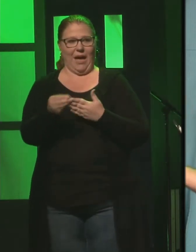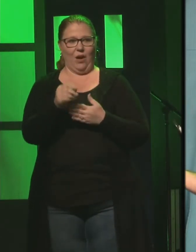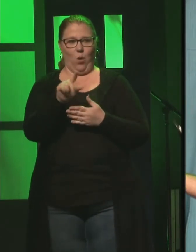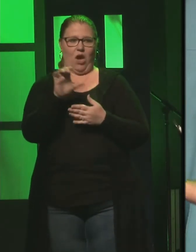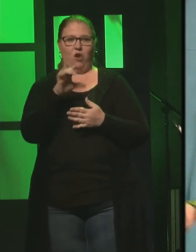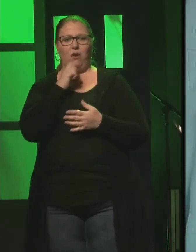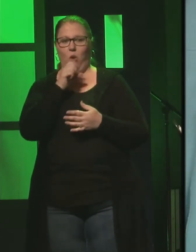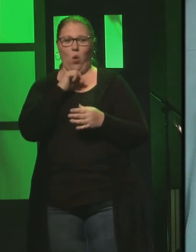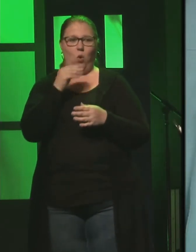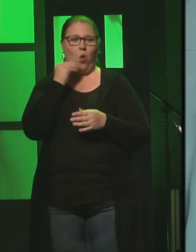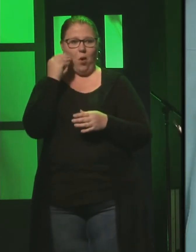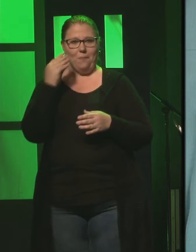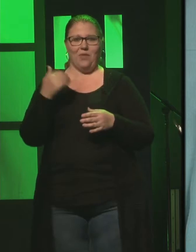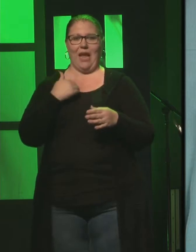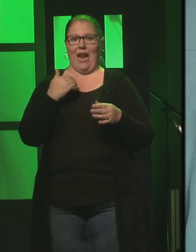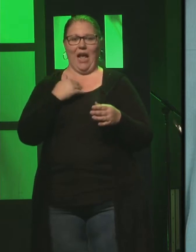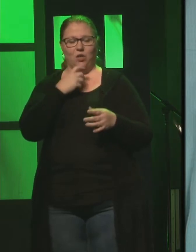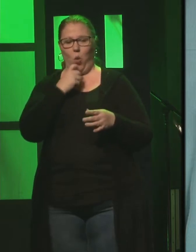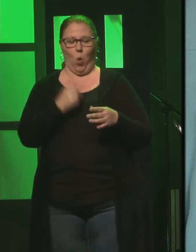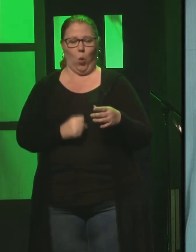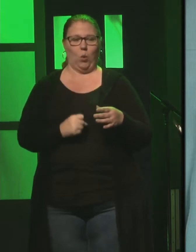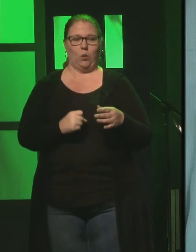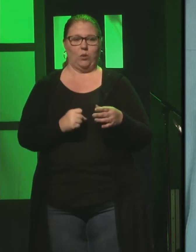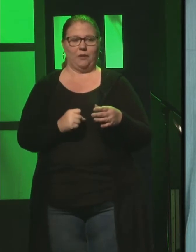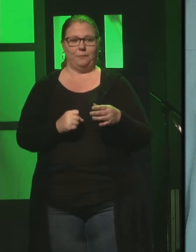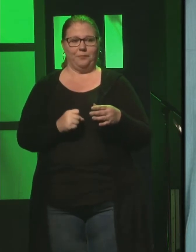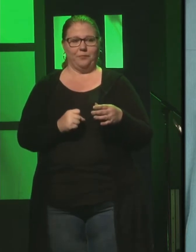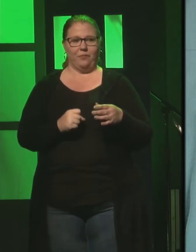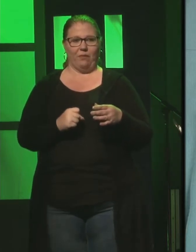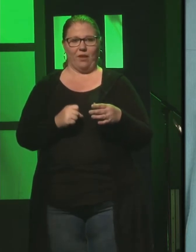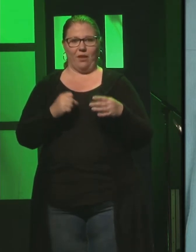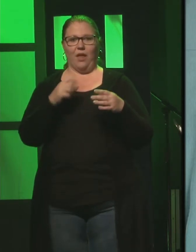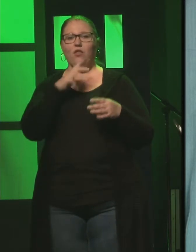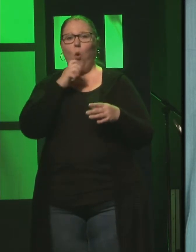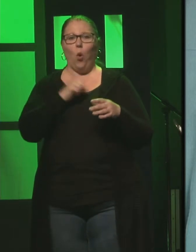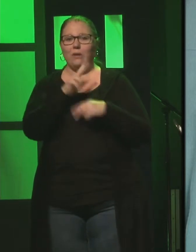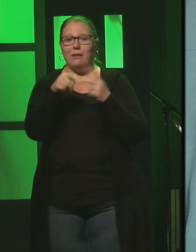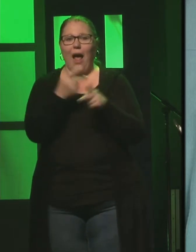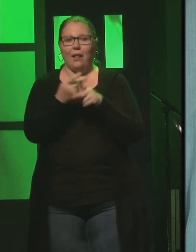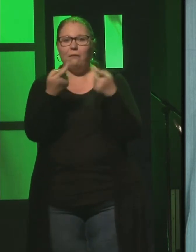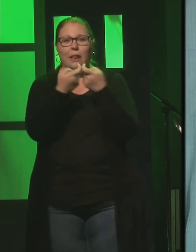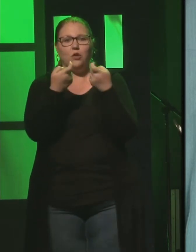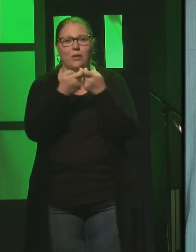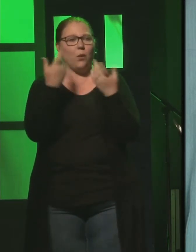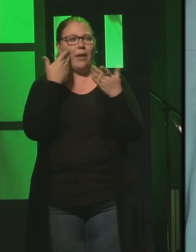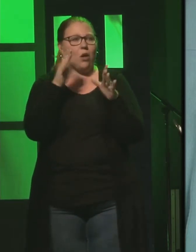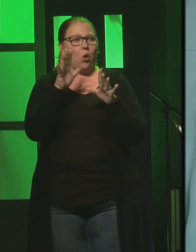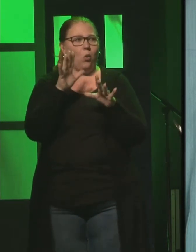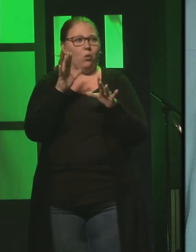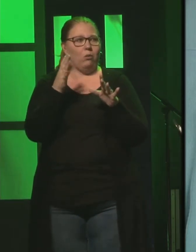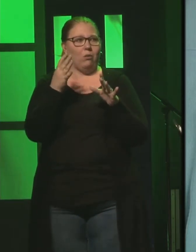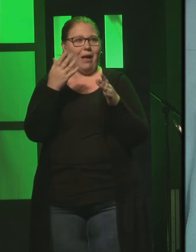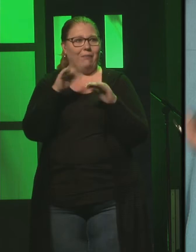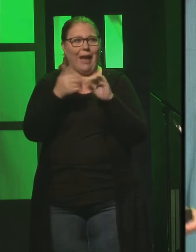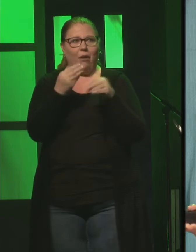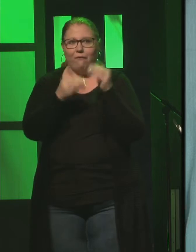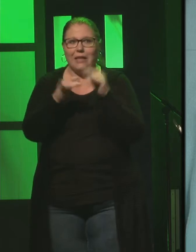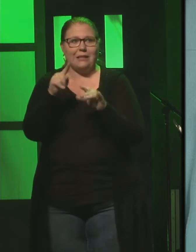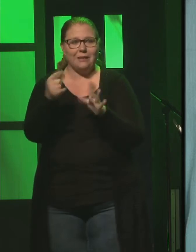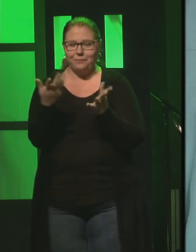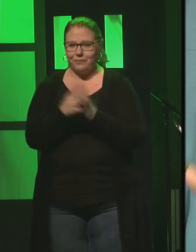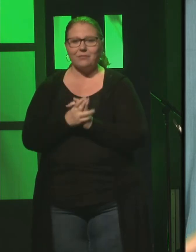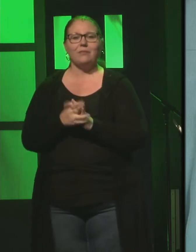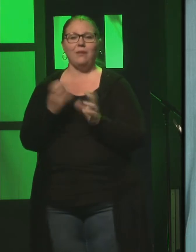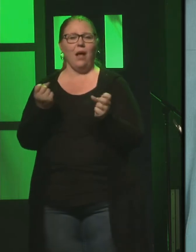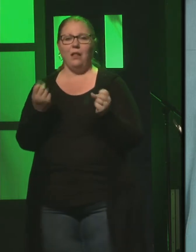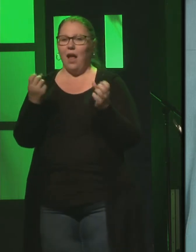100-year-old home that has old like knob and tube electricity. We didn't even know what that was at the time. Have to replace it, like all this stuff.